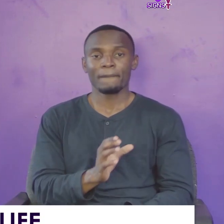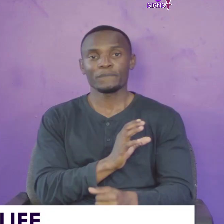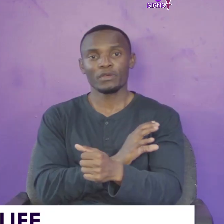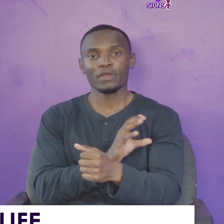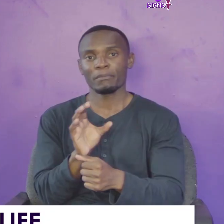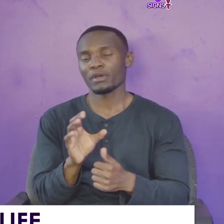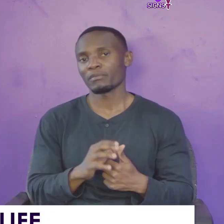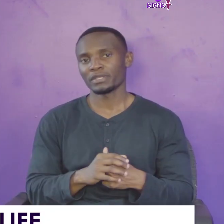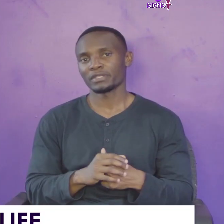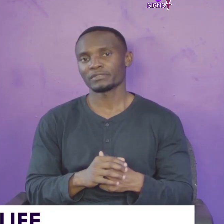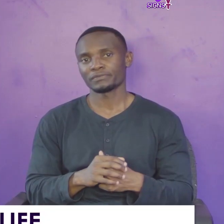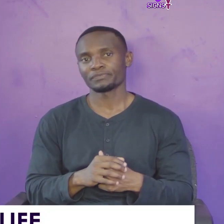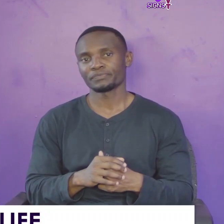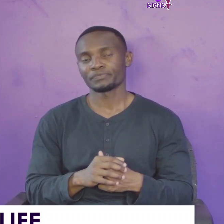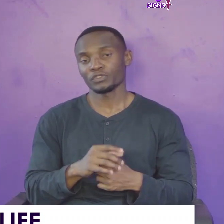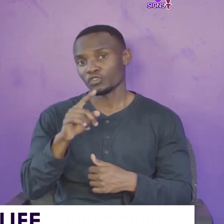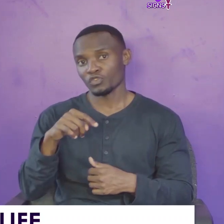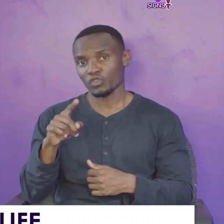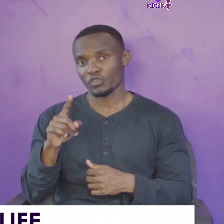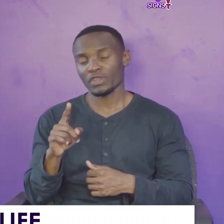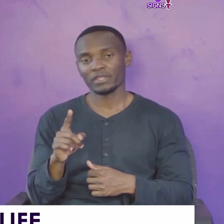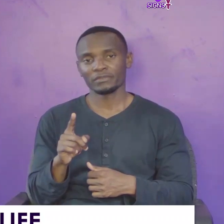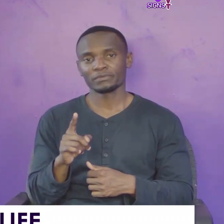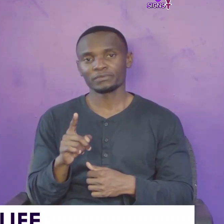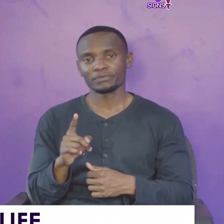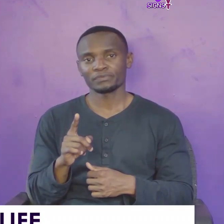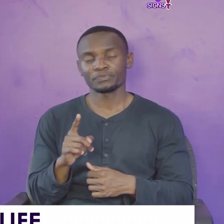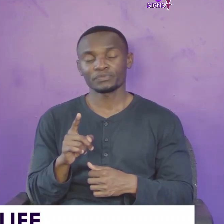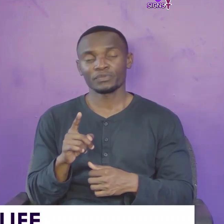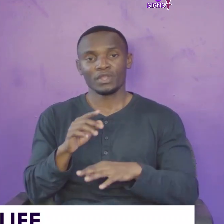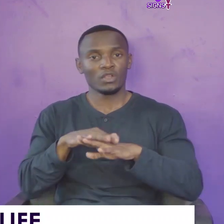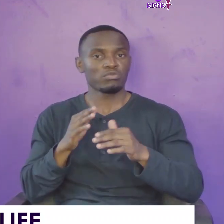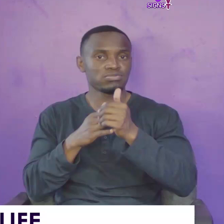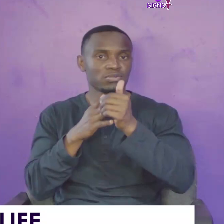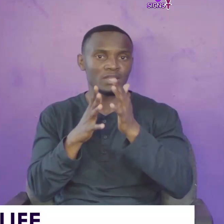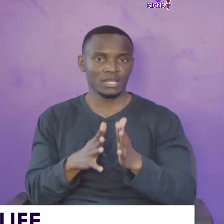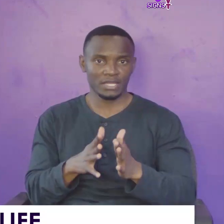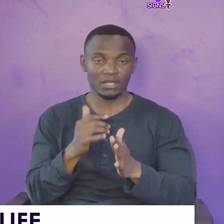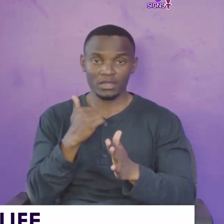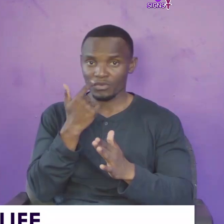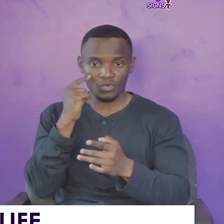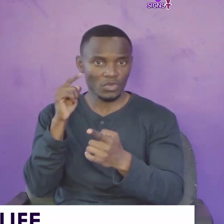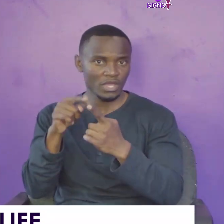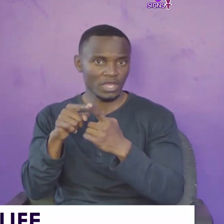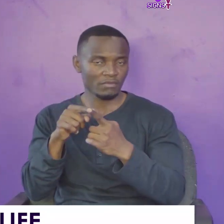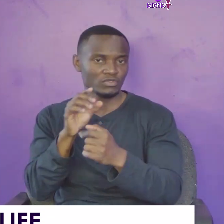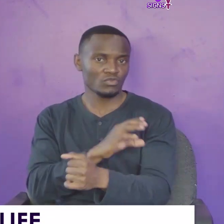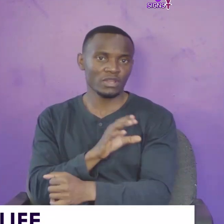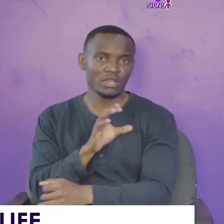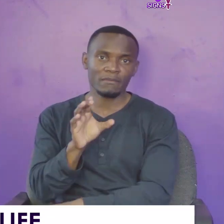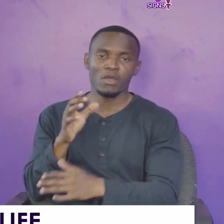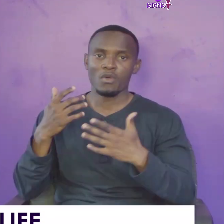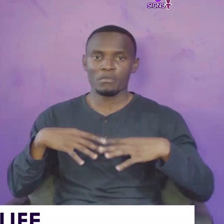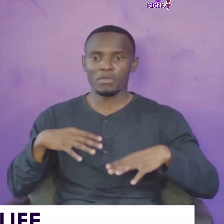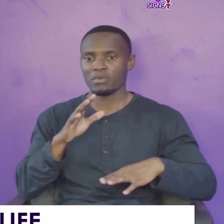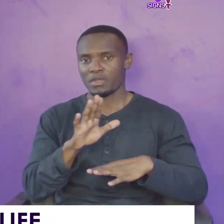Yeah. it is you are right that a leader that aims to empower their people,